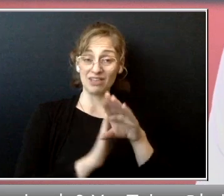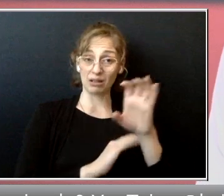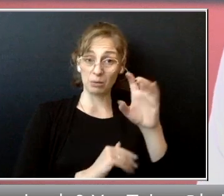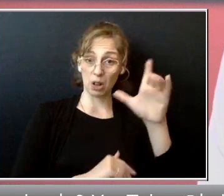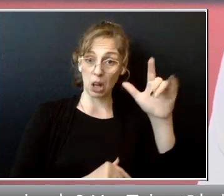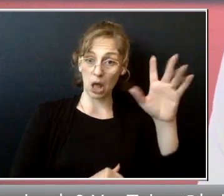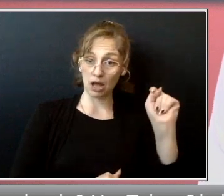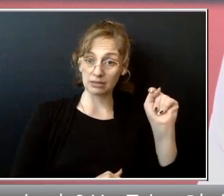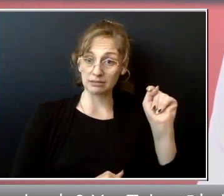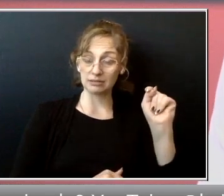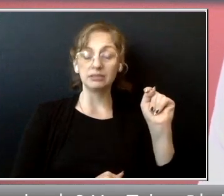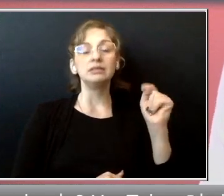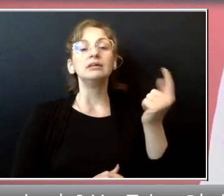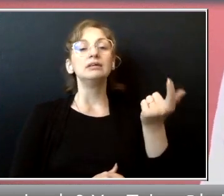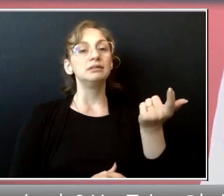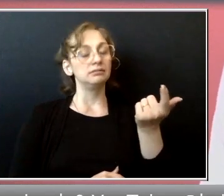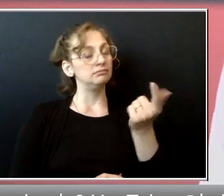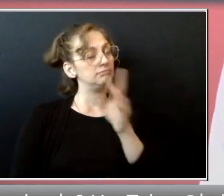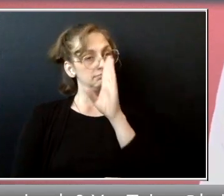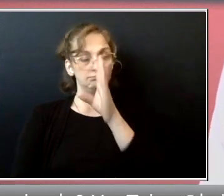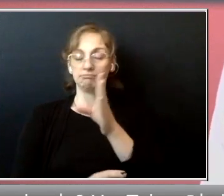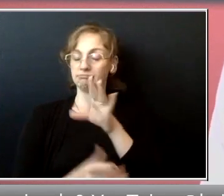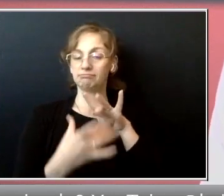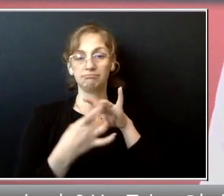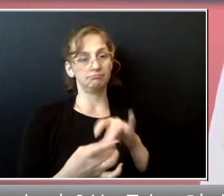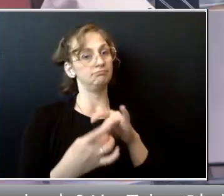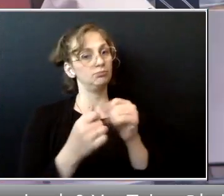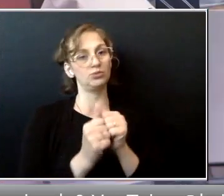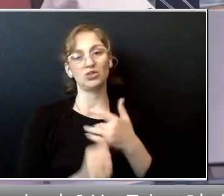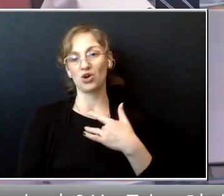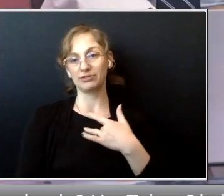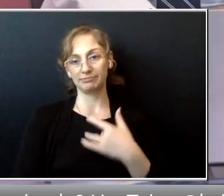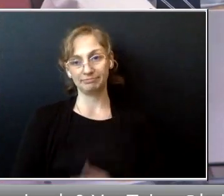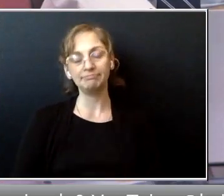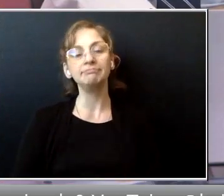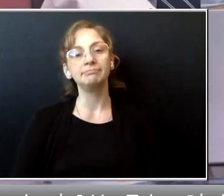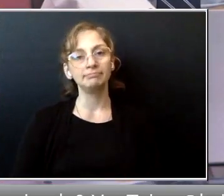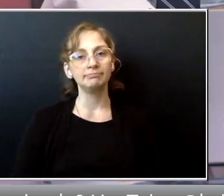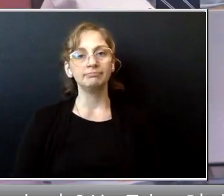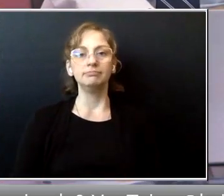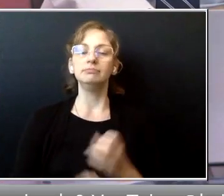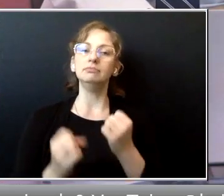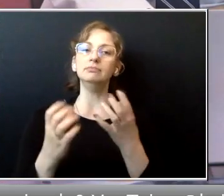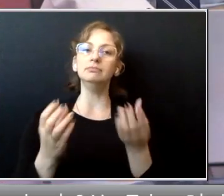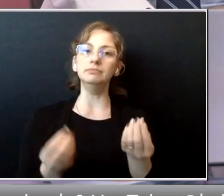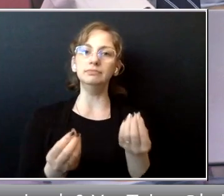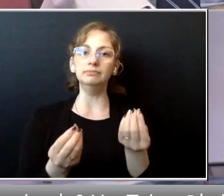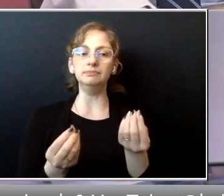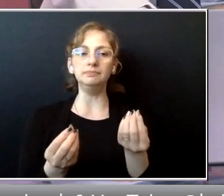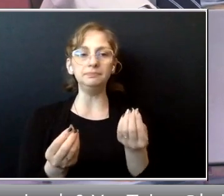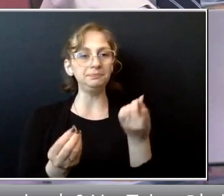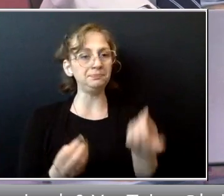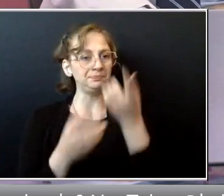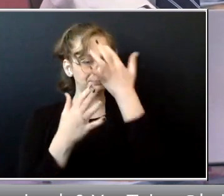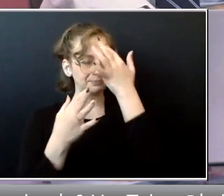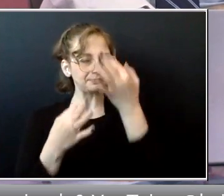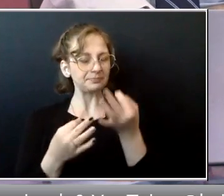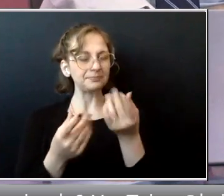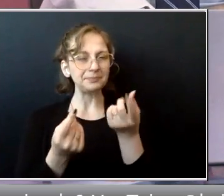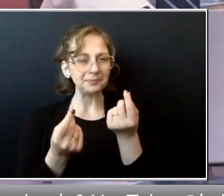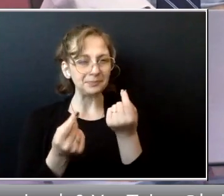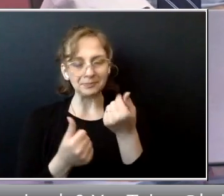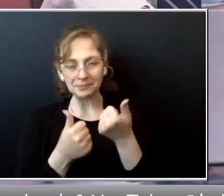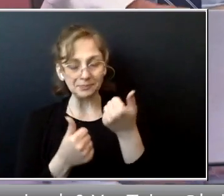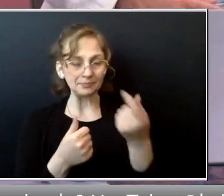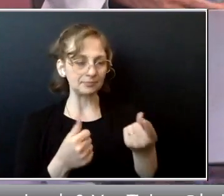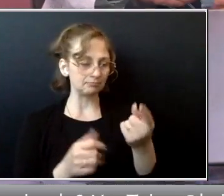as well, is directly connected to the heart. So that's how it is. So what did you ultimately decide to do? You get in there, you're performing this procedure. How did you